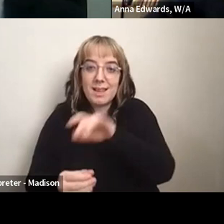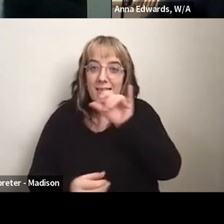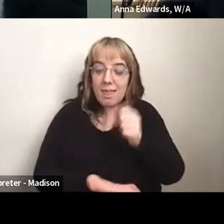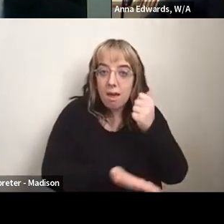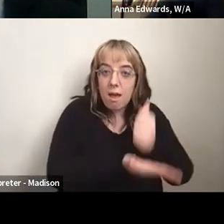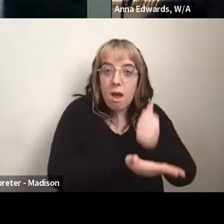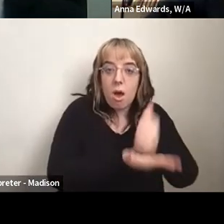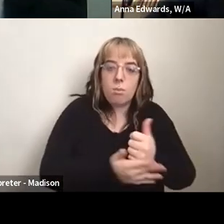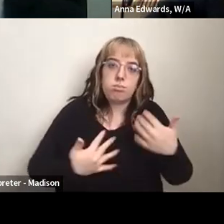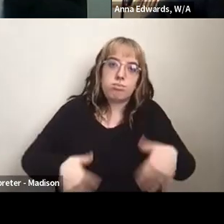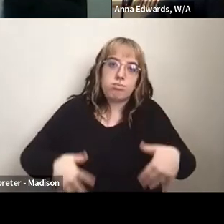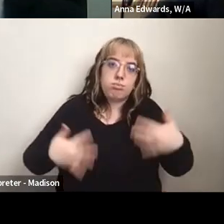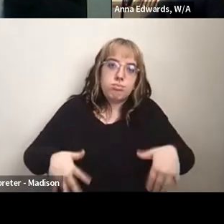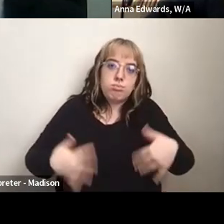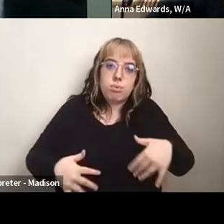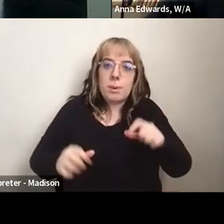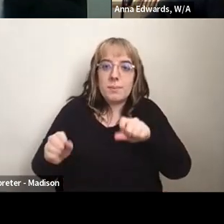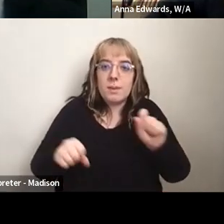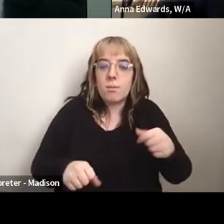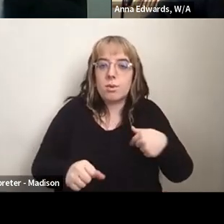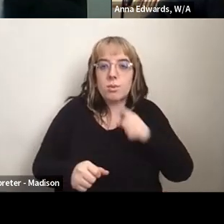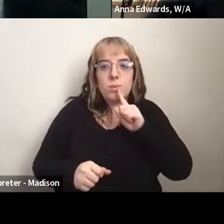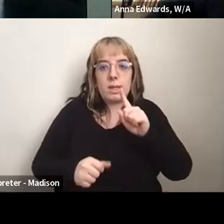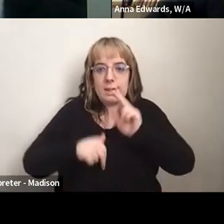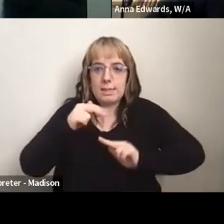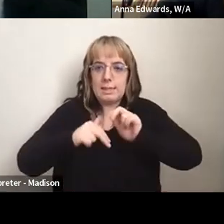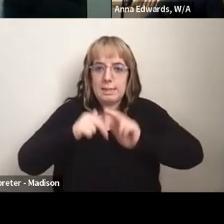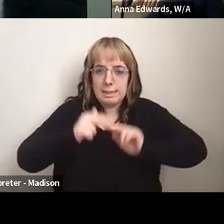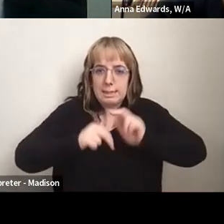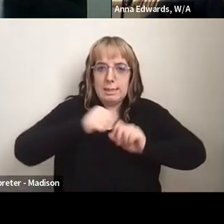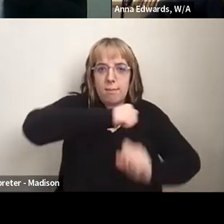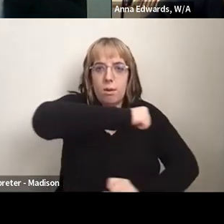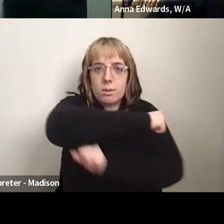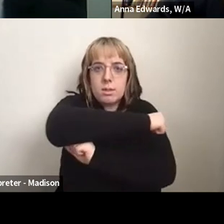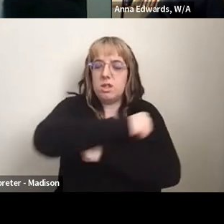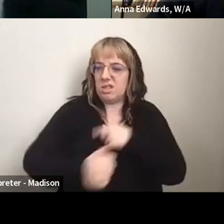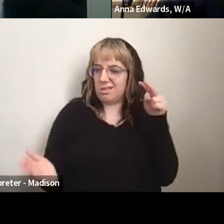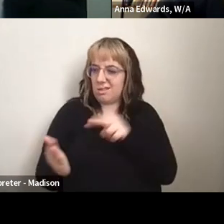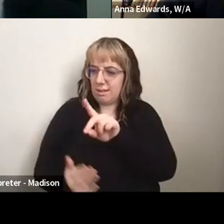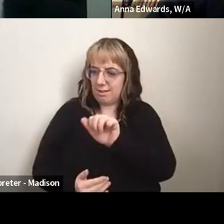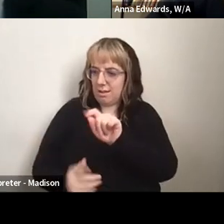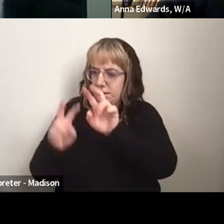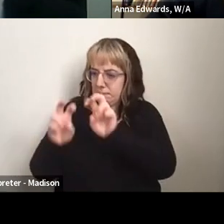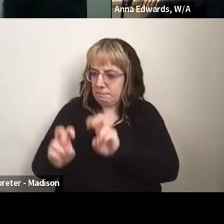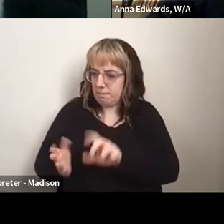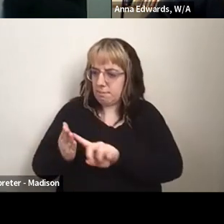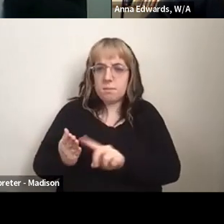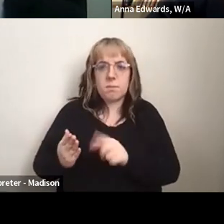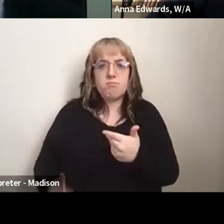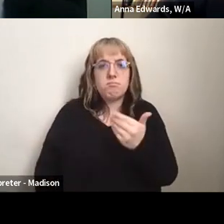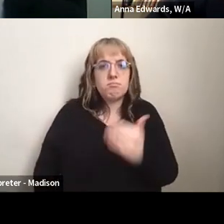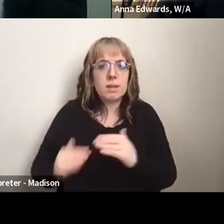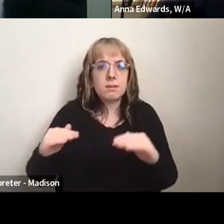interventions, being able to scaffold, apply, practice, and look at the data, and where do we go next?